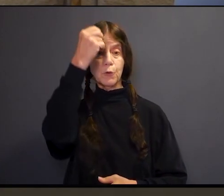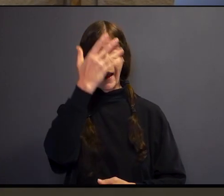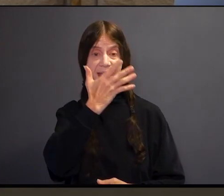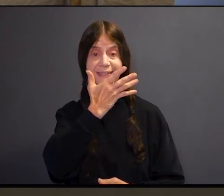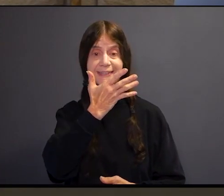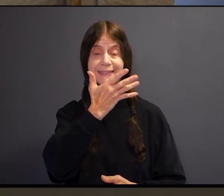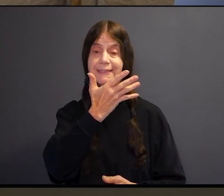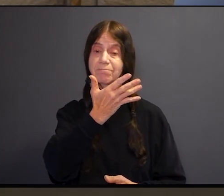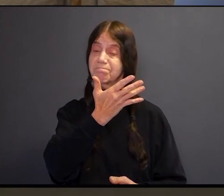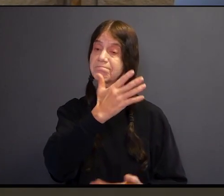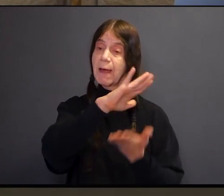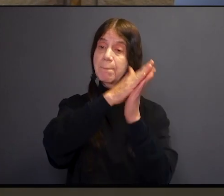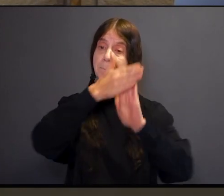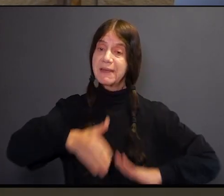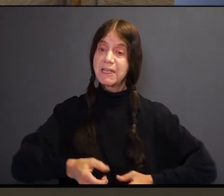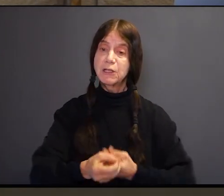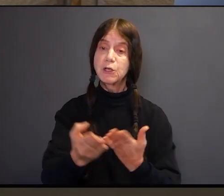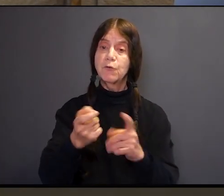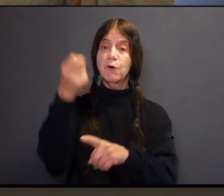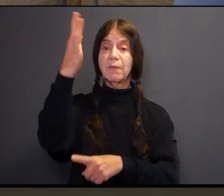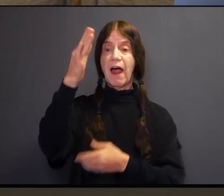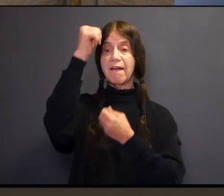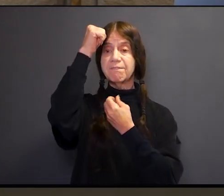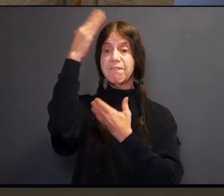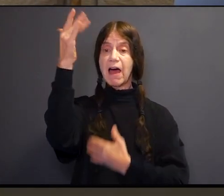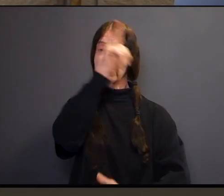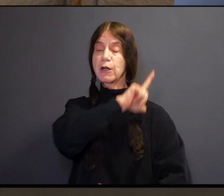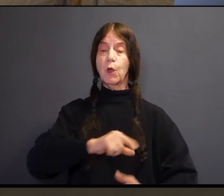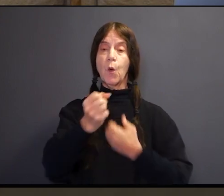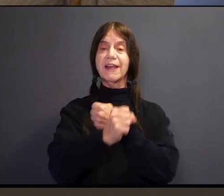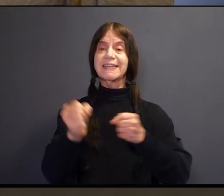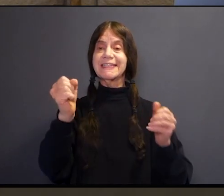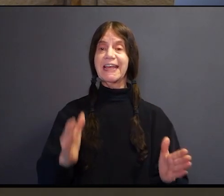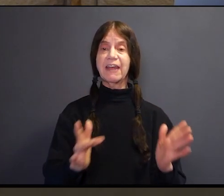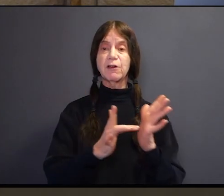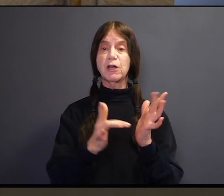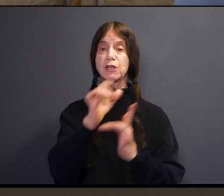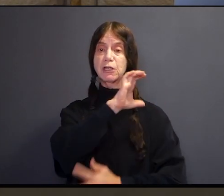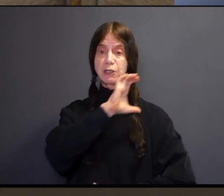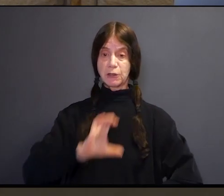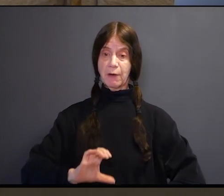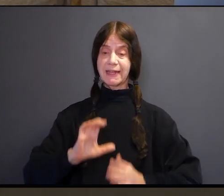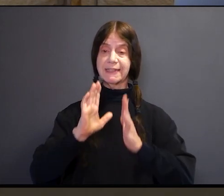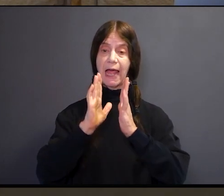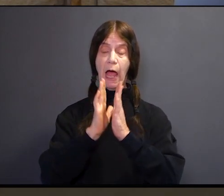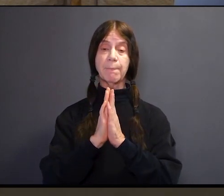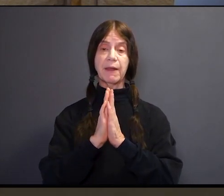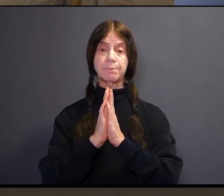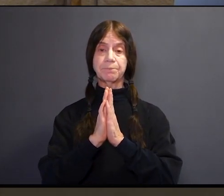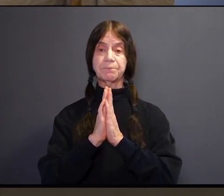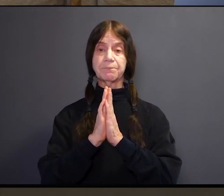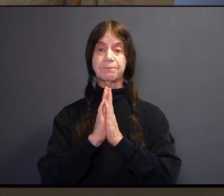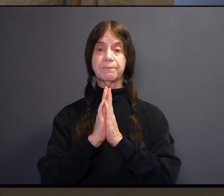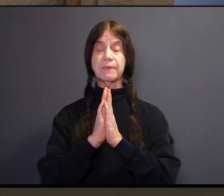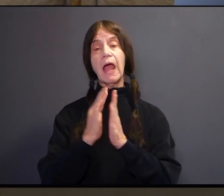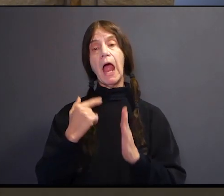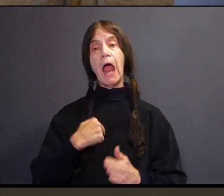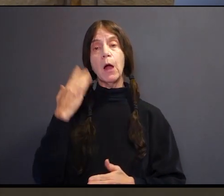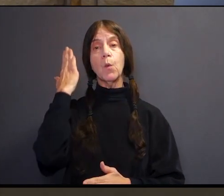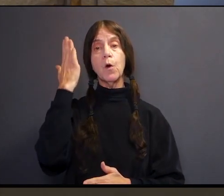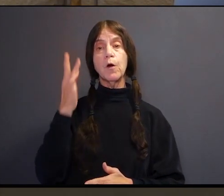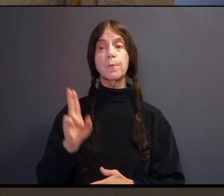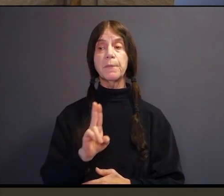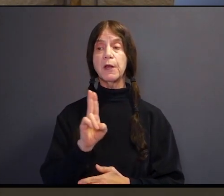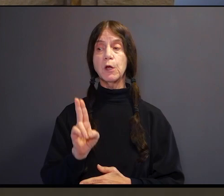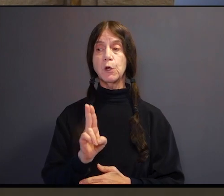Grace to you and peace from God our Father and from our Lord and Savior Jesus Christ. Amen. The text for